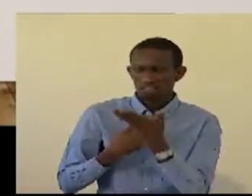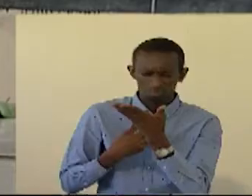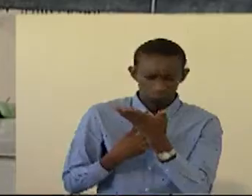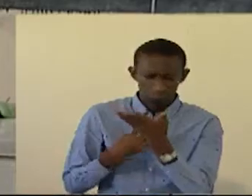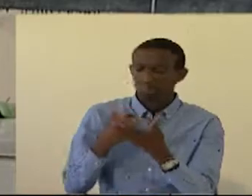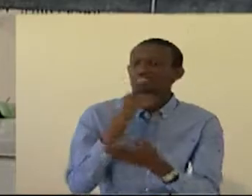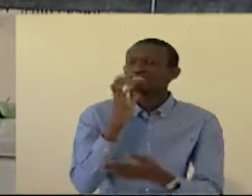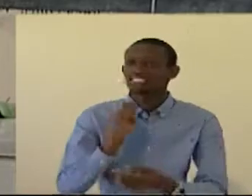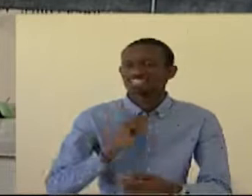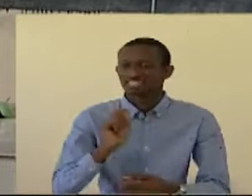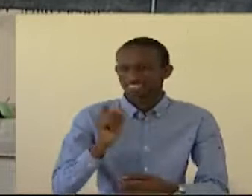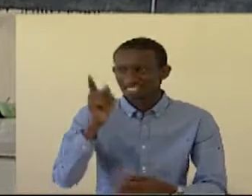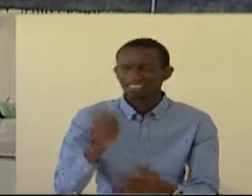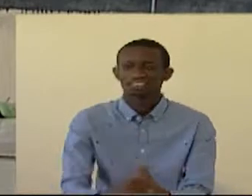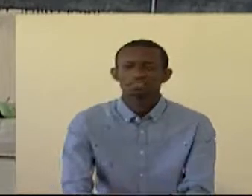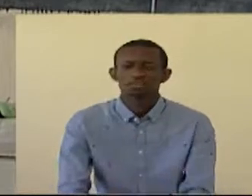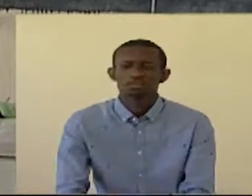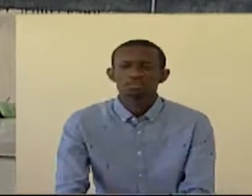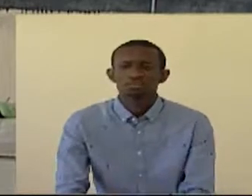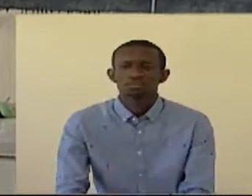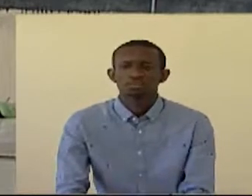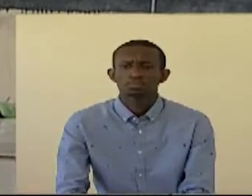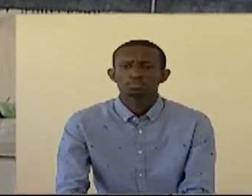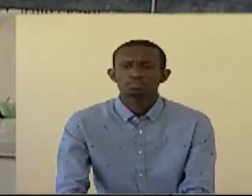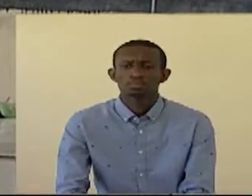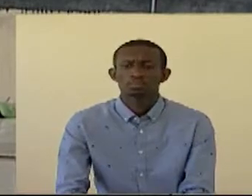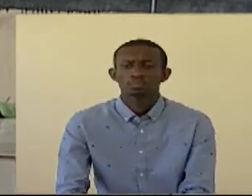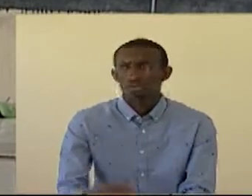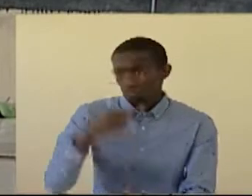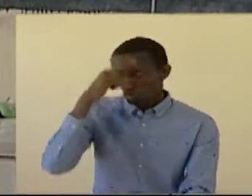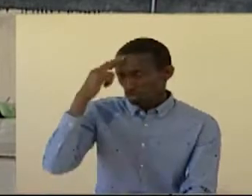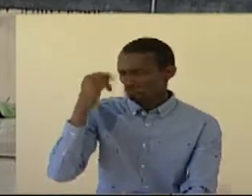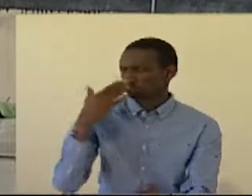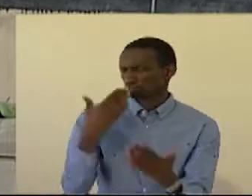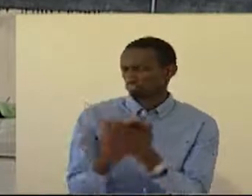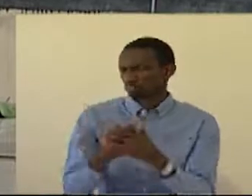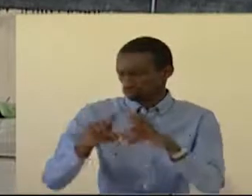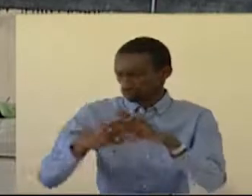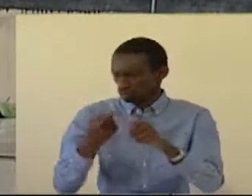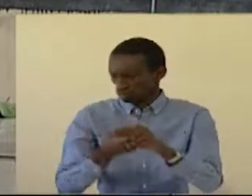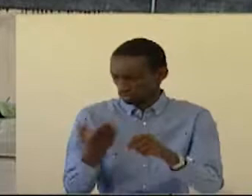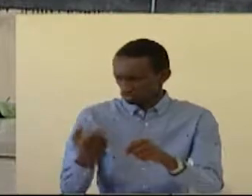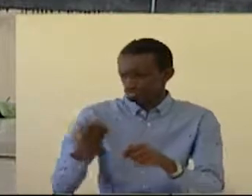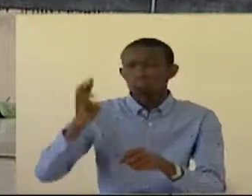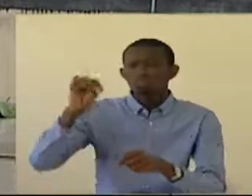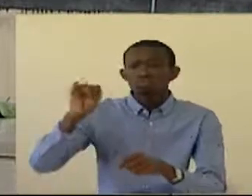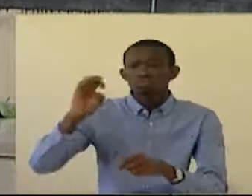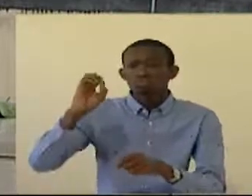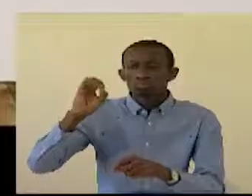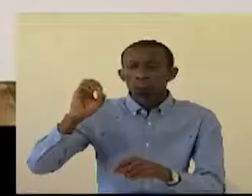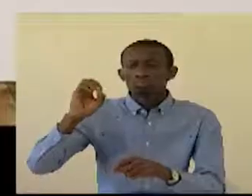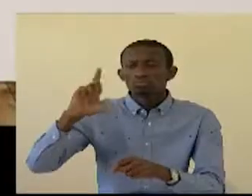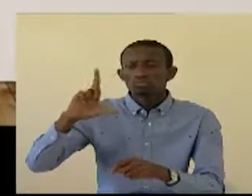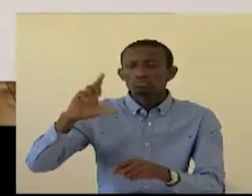it down, because it is always good to start with the molecule you are